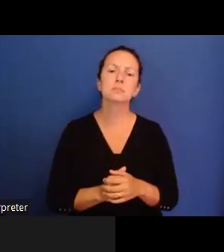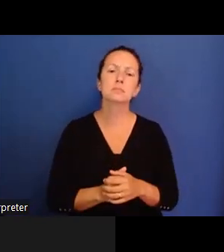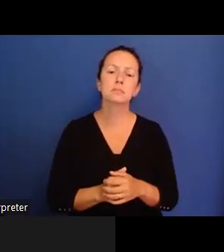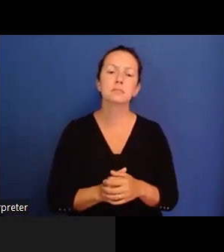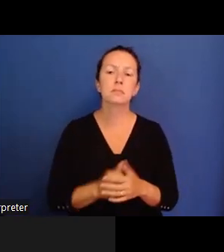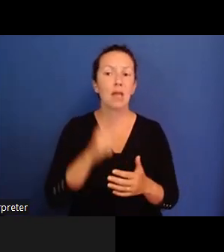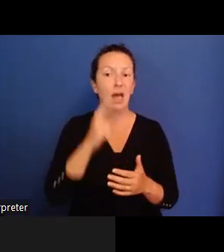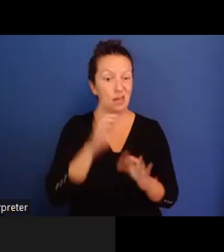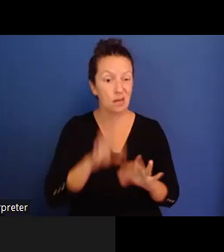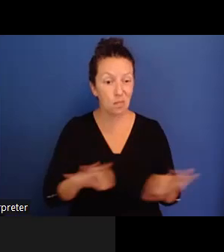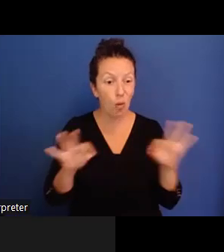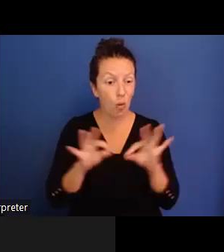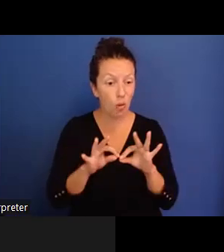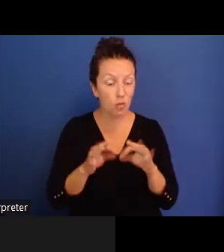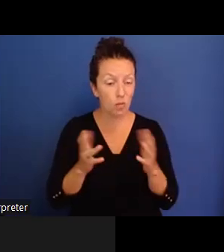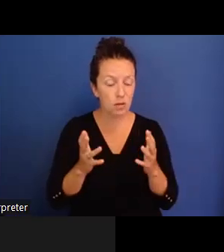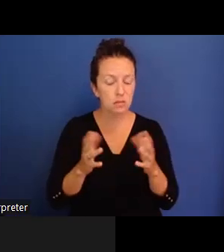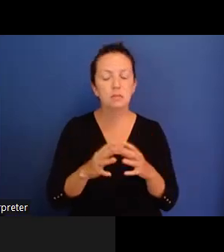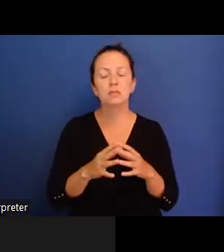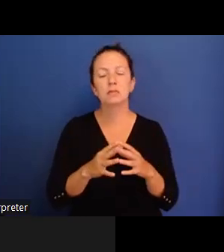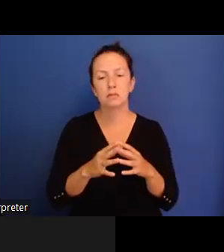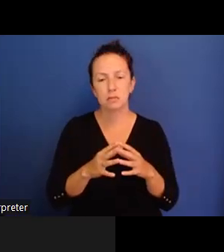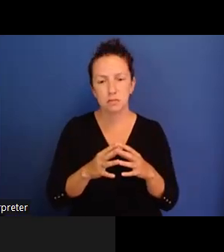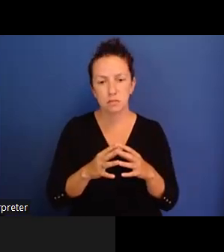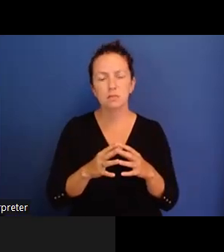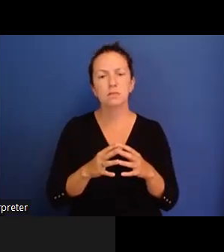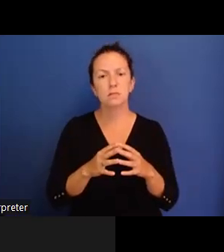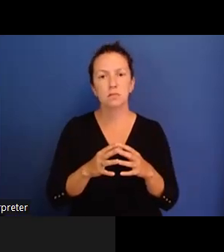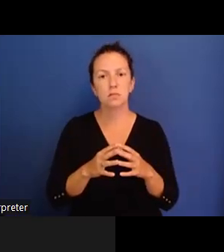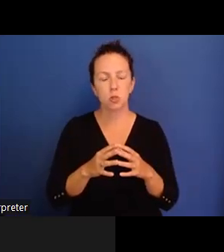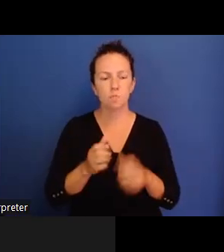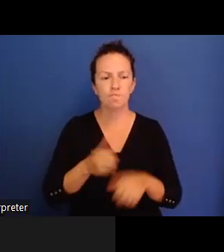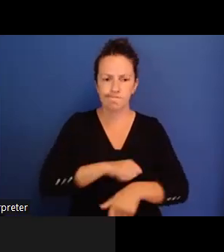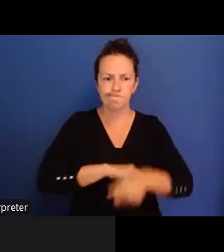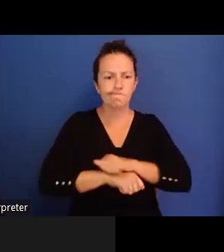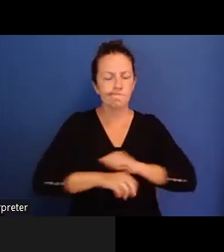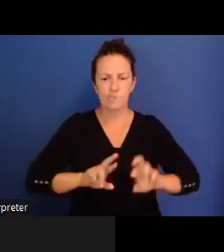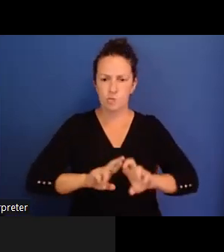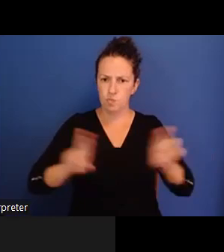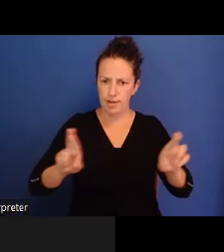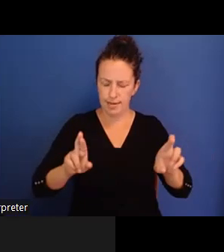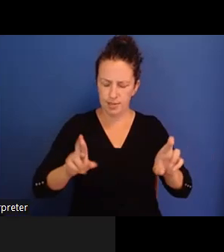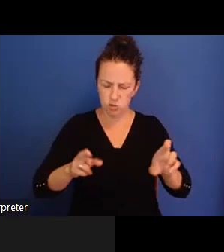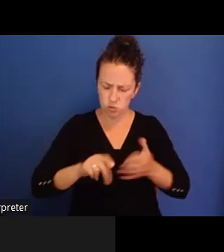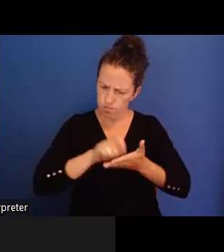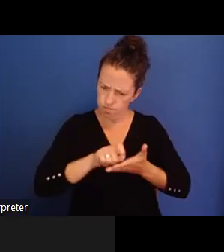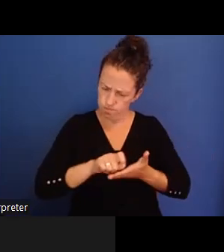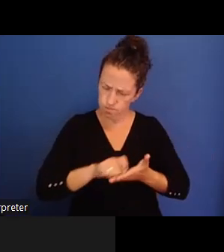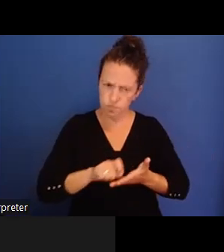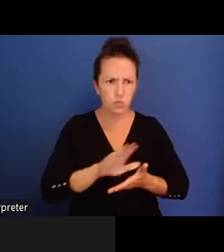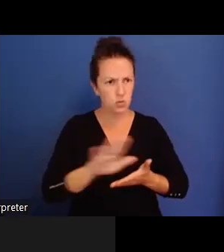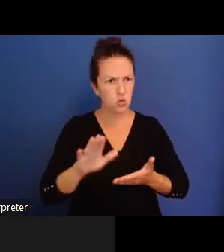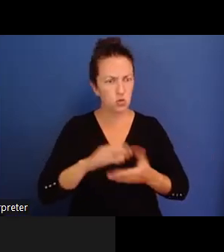part is that when you get ready to write the story, that you have to be the